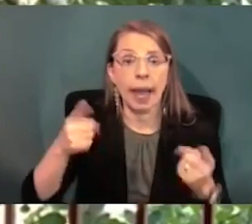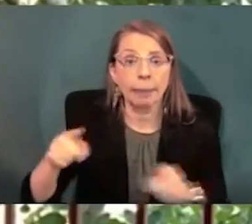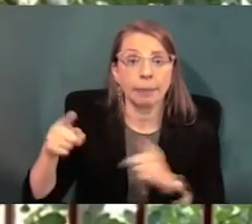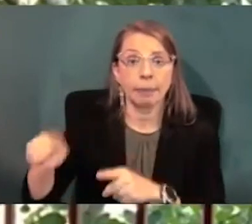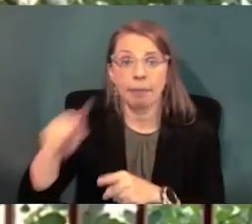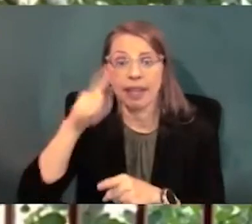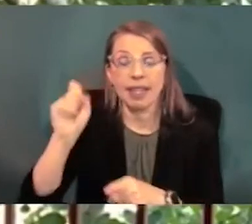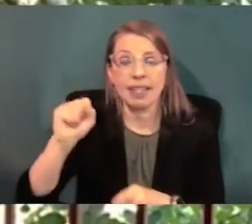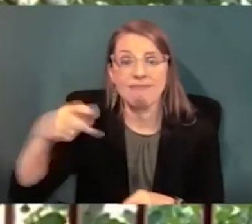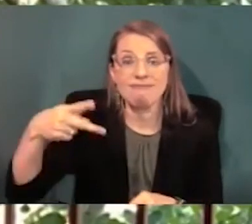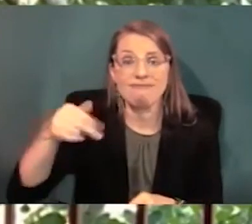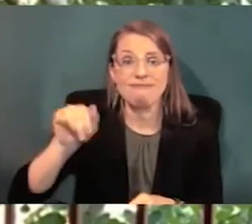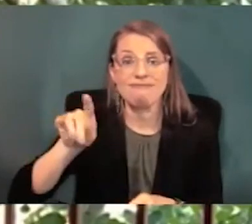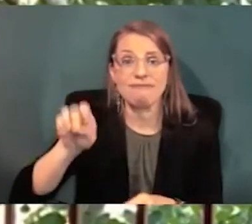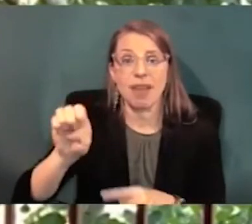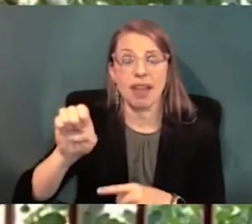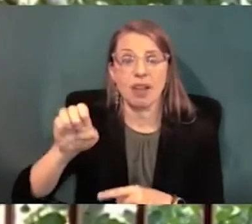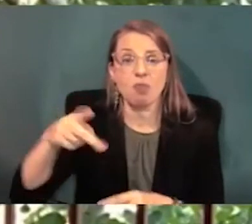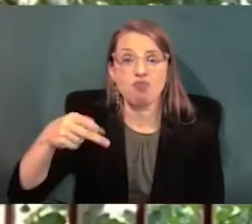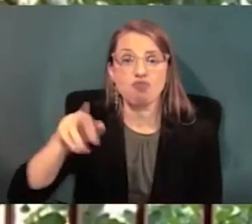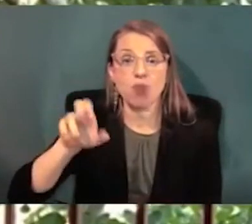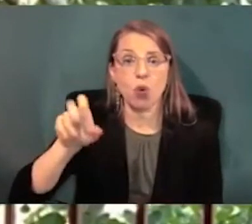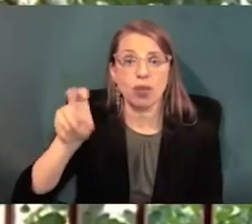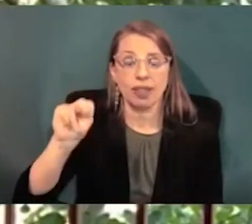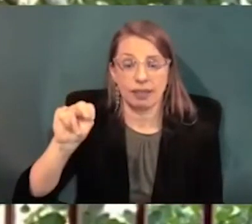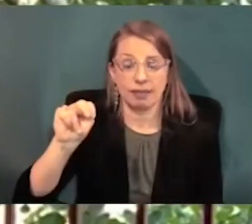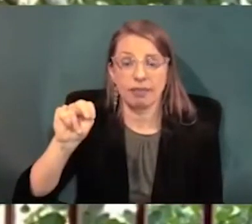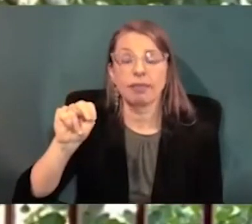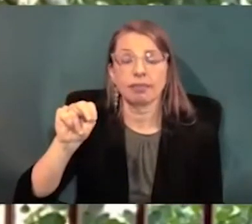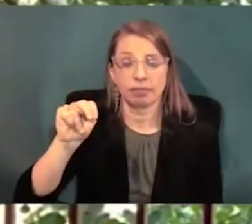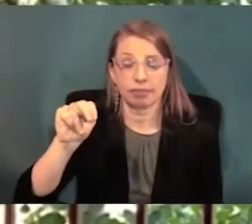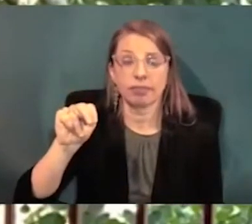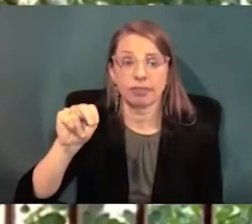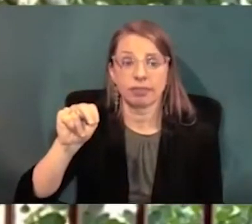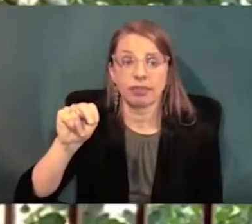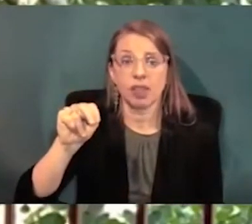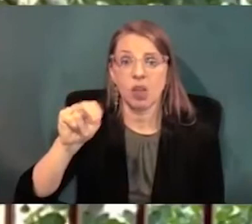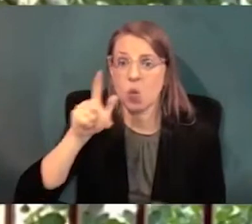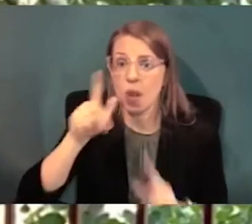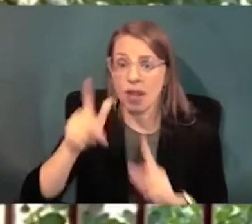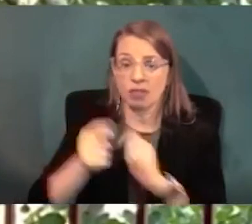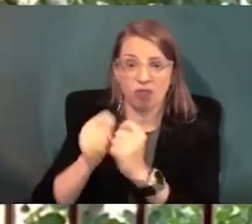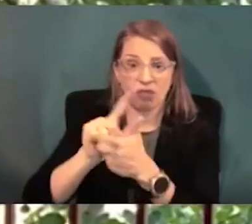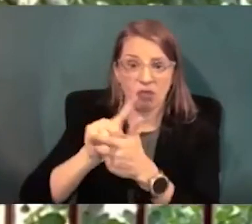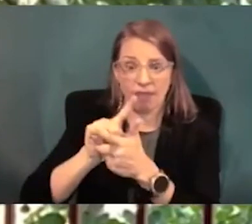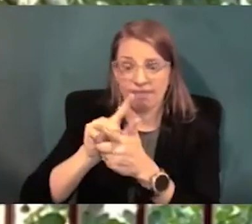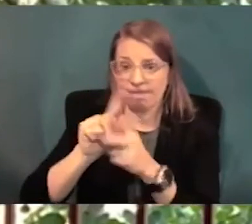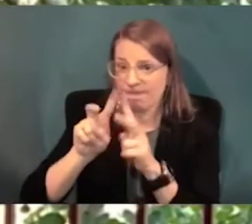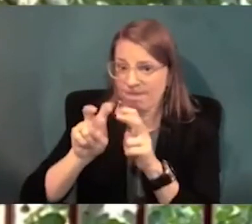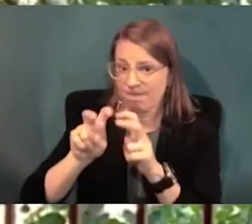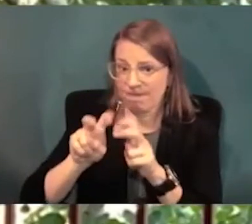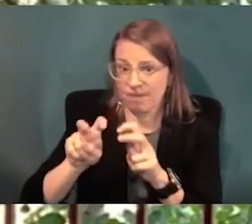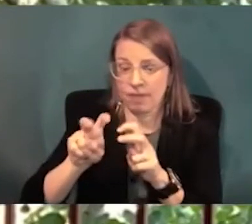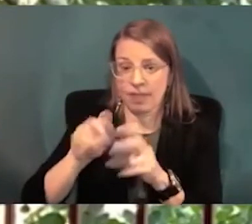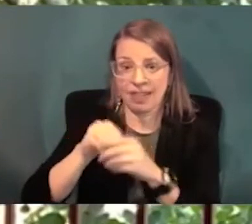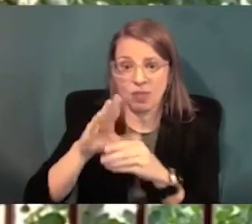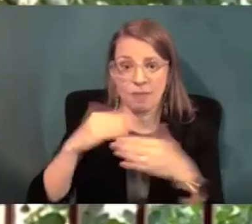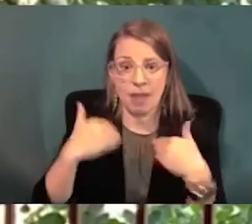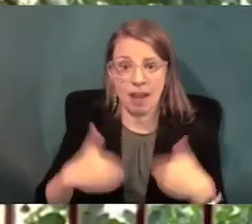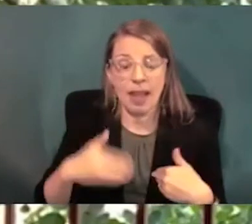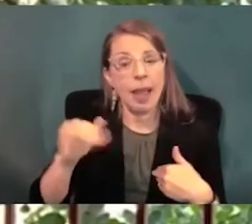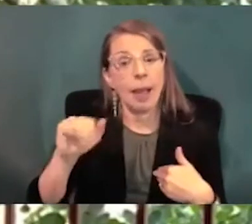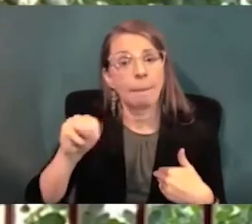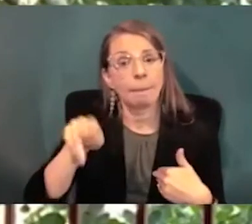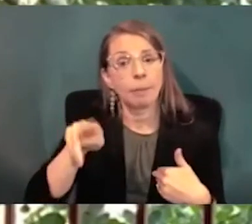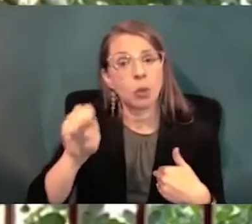spike protein is essentially going to get transcribed, and the immune response is